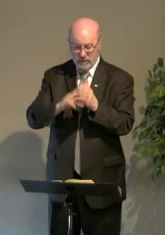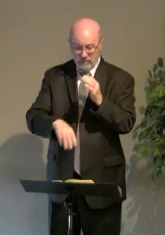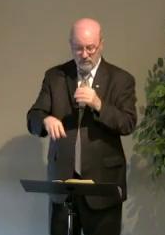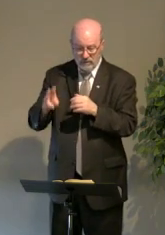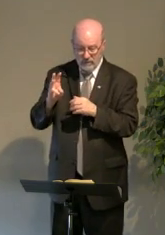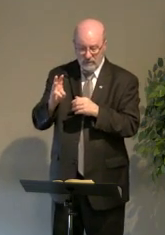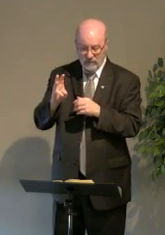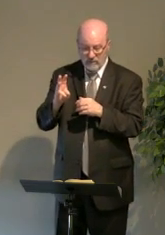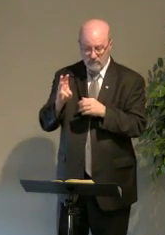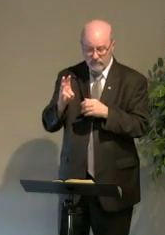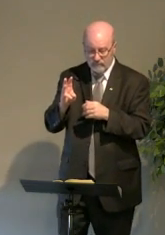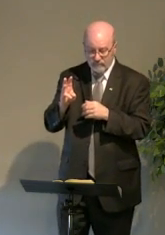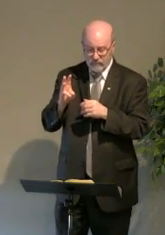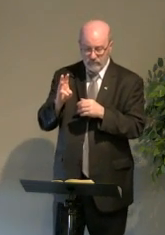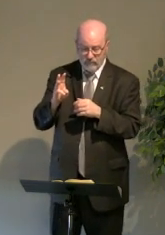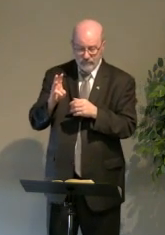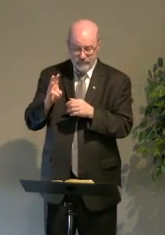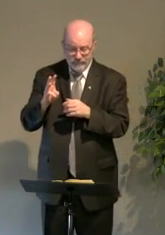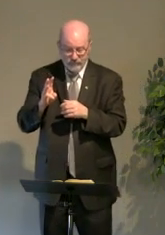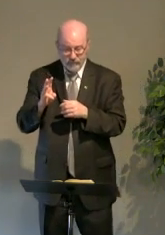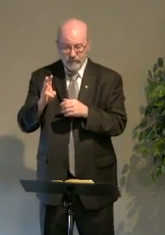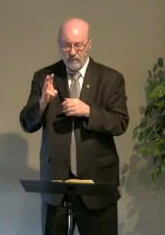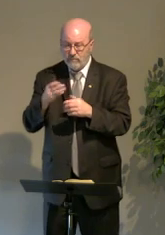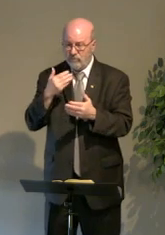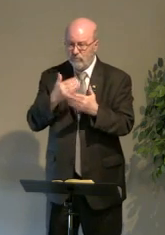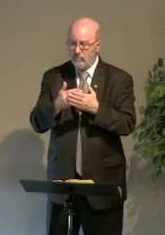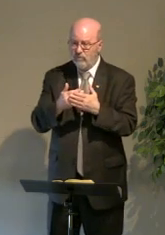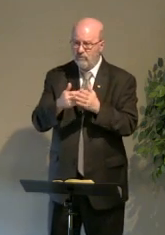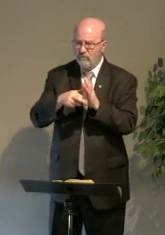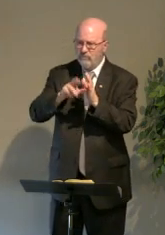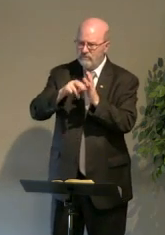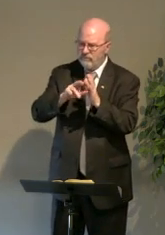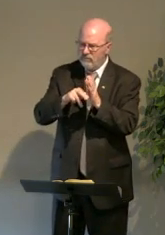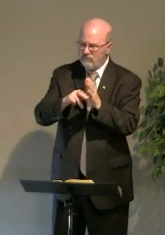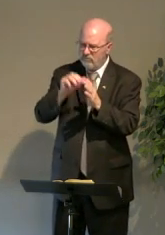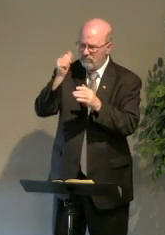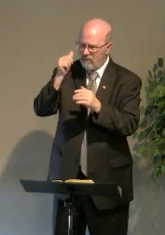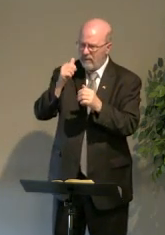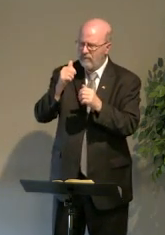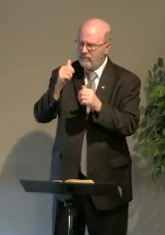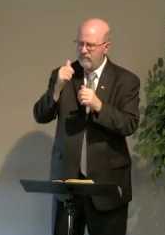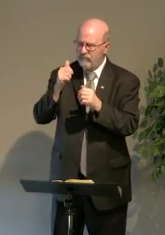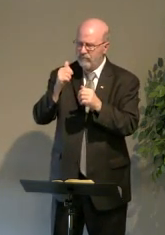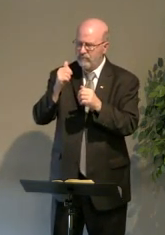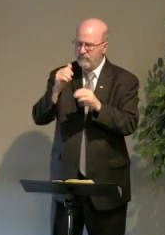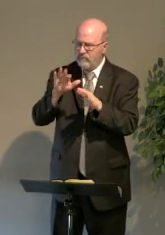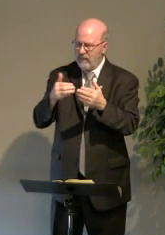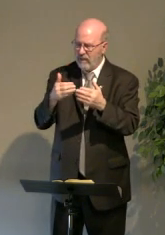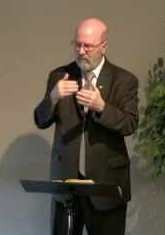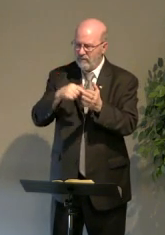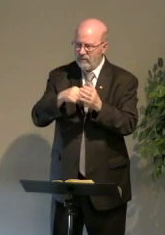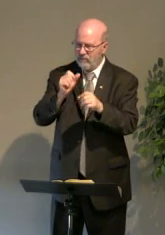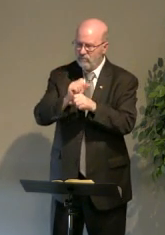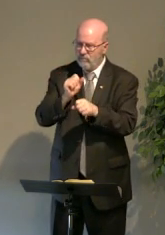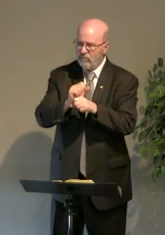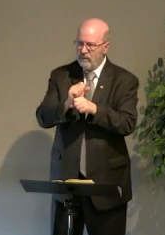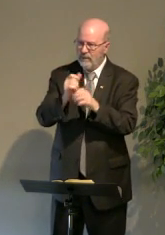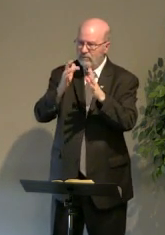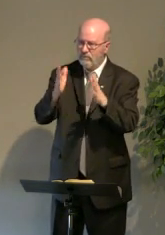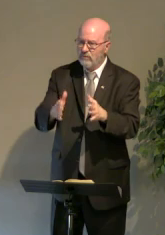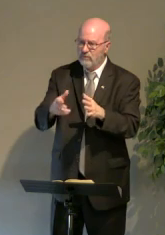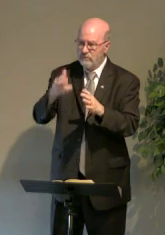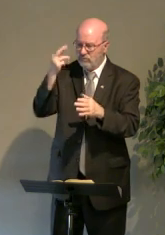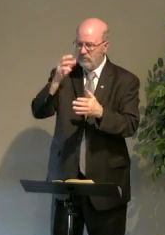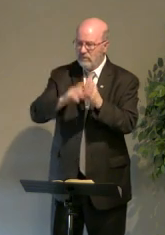pages, Romans chapter 6, this is a good refresher, a good reminder of how this should work as Christians.